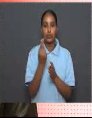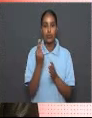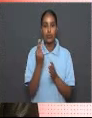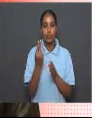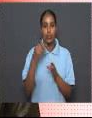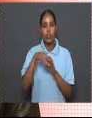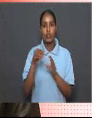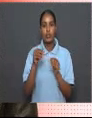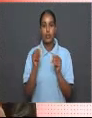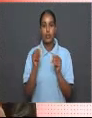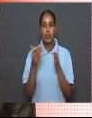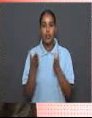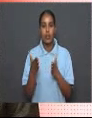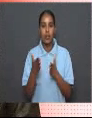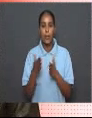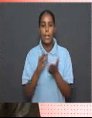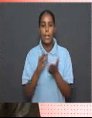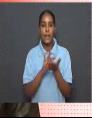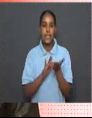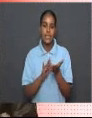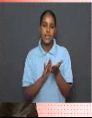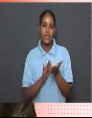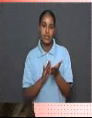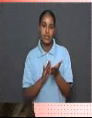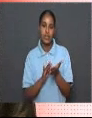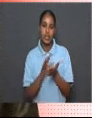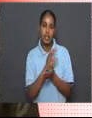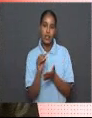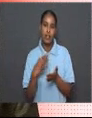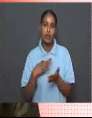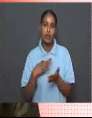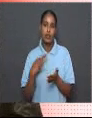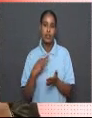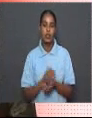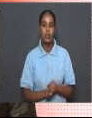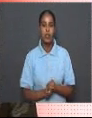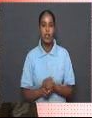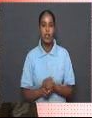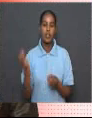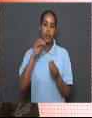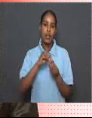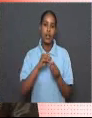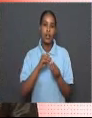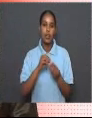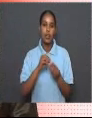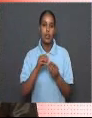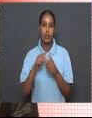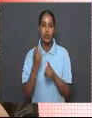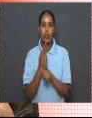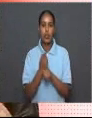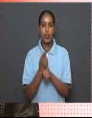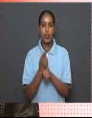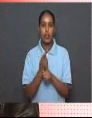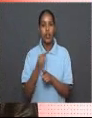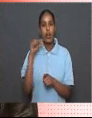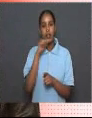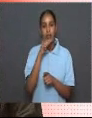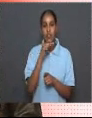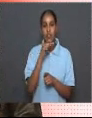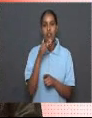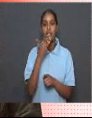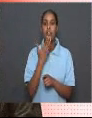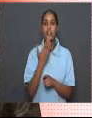in solvent, medicines, and clothing, as well as to create artificial